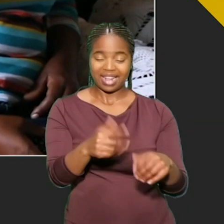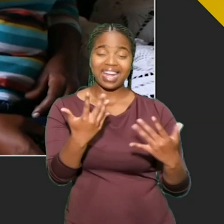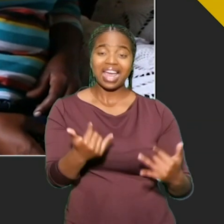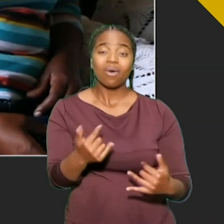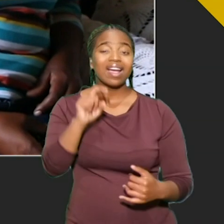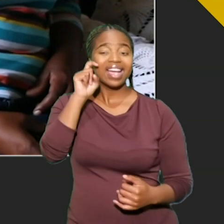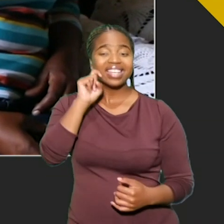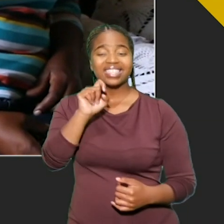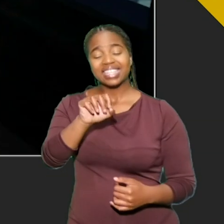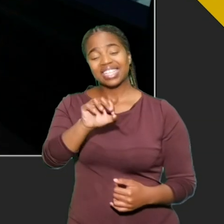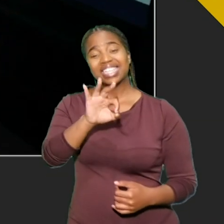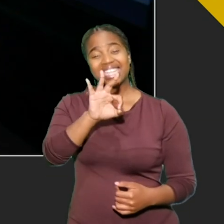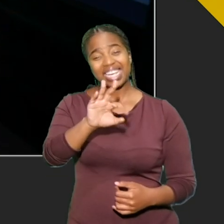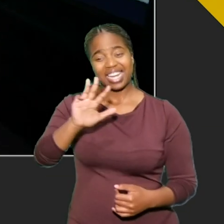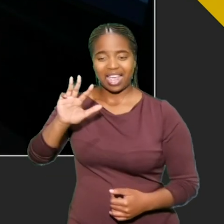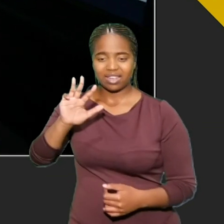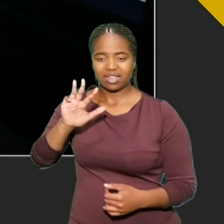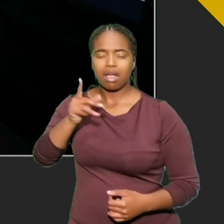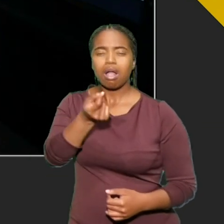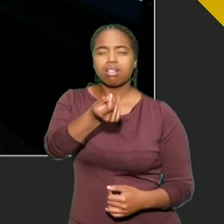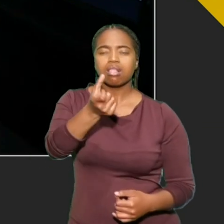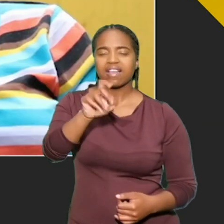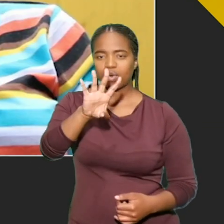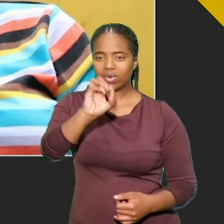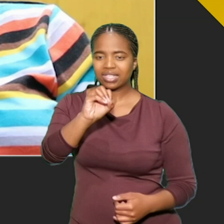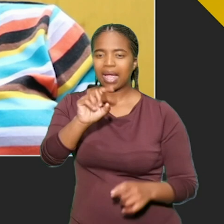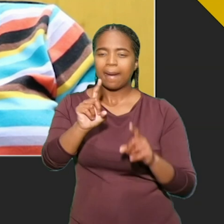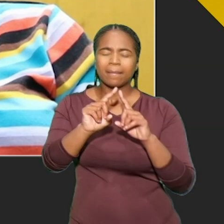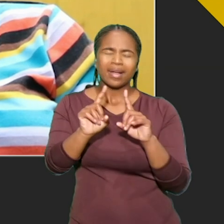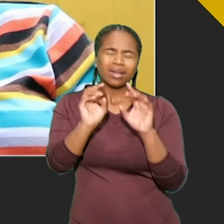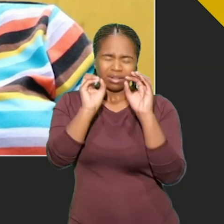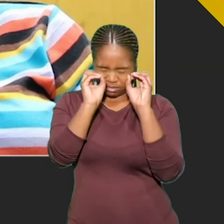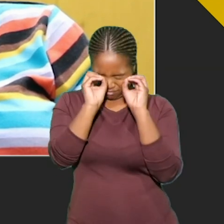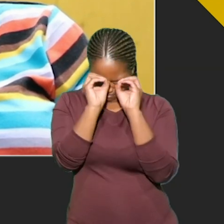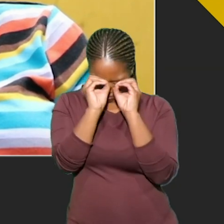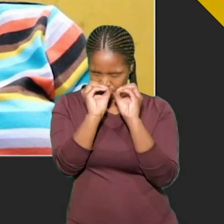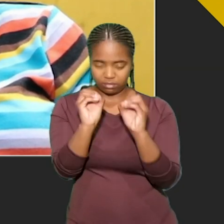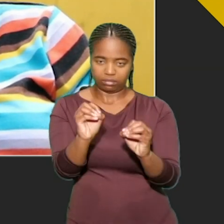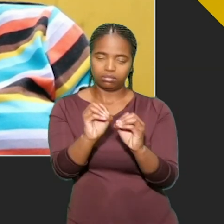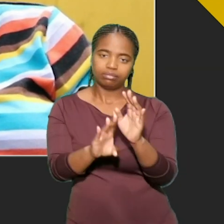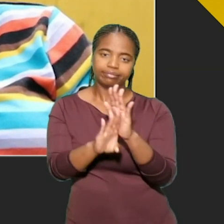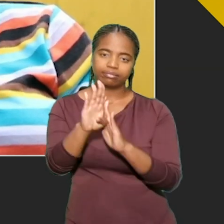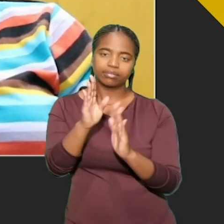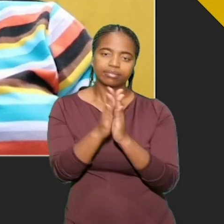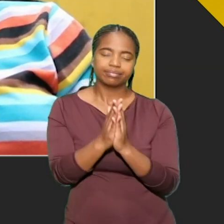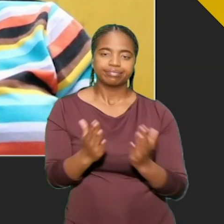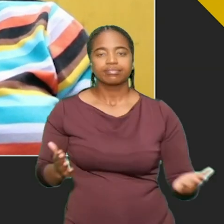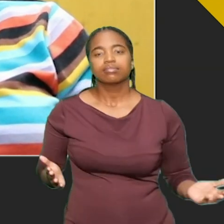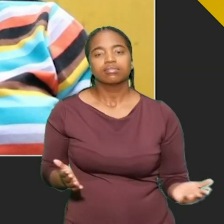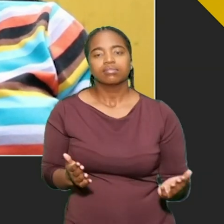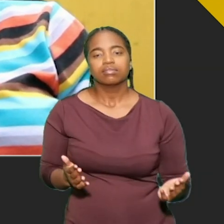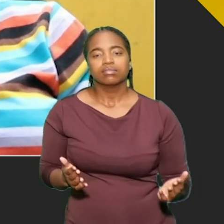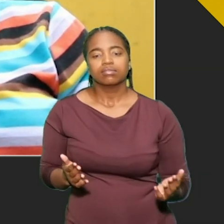39 years old. Almost to 40 years, but akho kwa like i-services phuculeyo asiziboni apha.